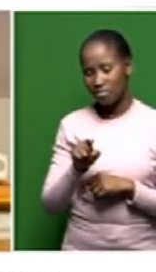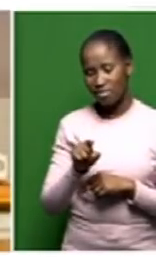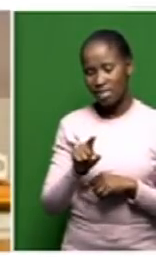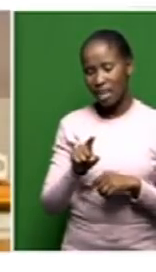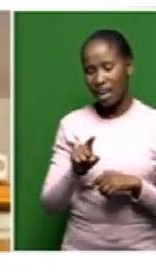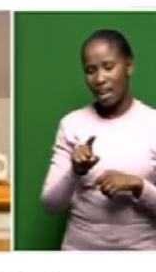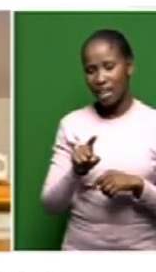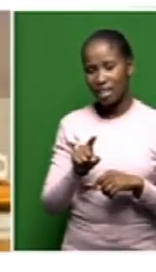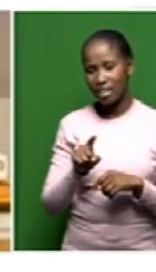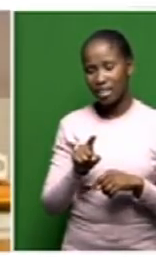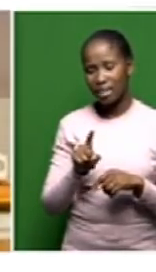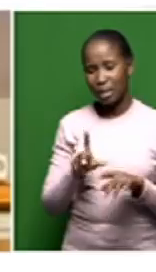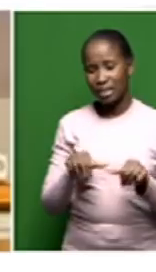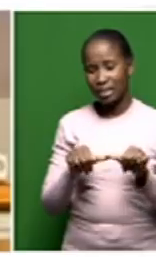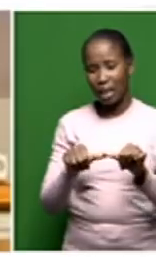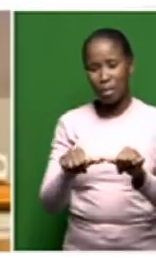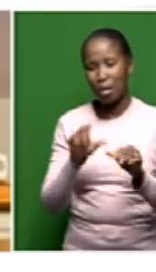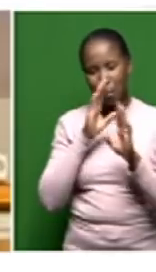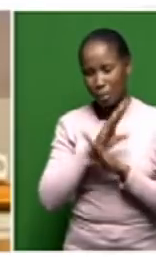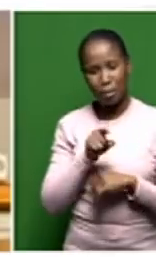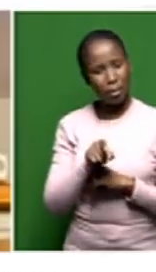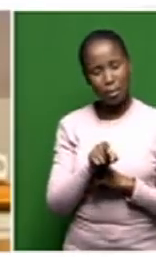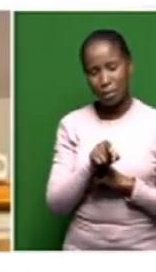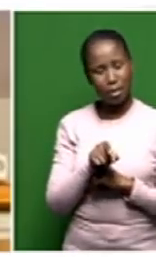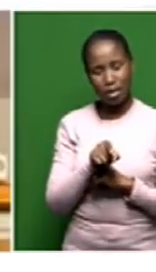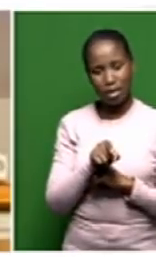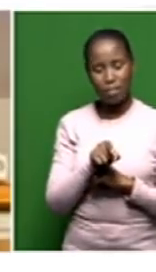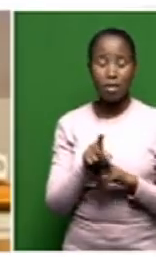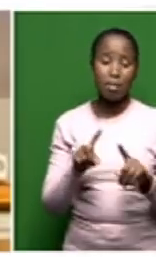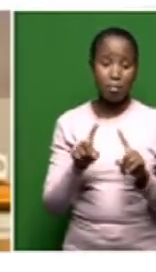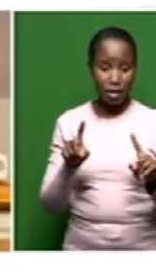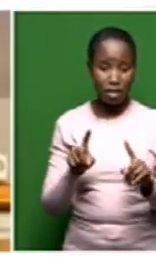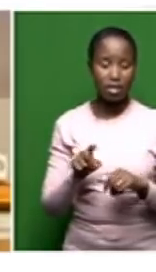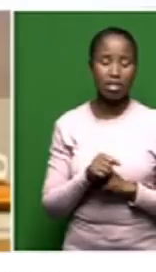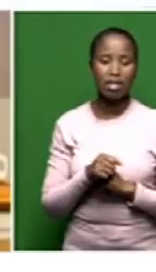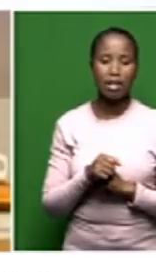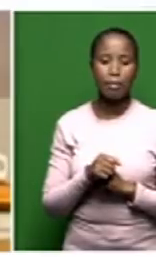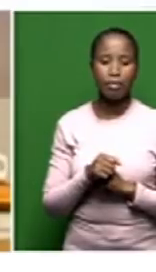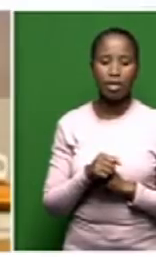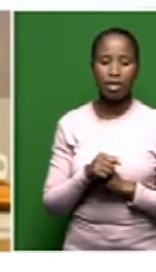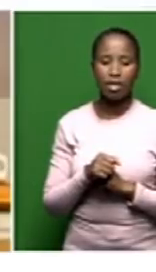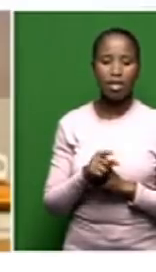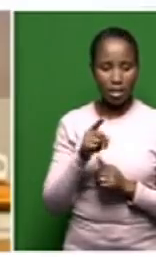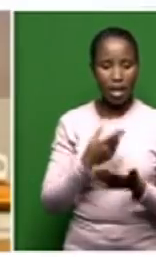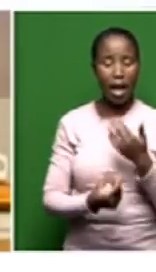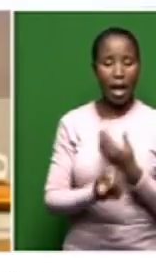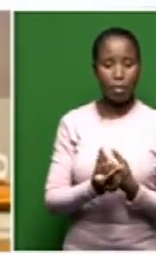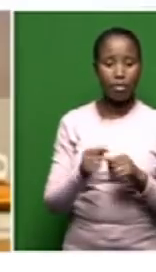unstable. That is not necessarily the case, although there has been some spectacular failures, of course, after